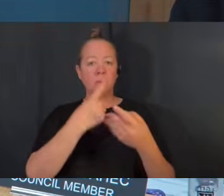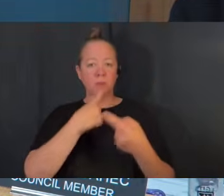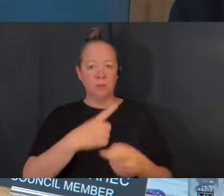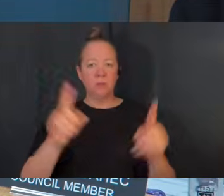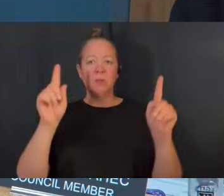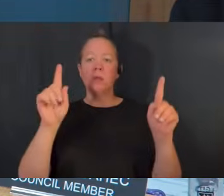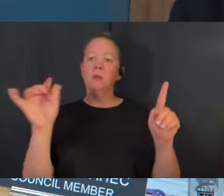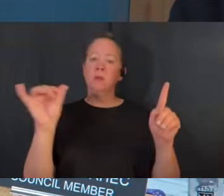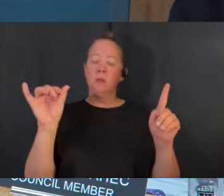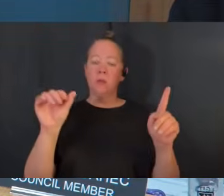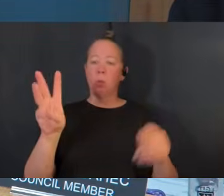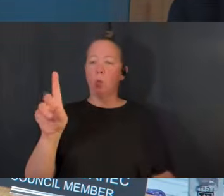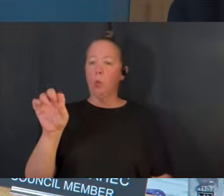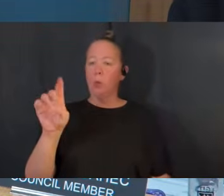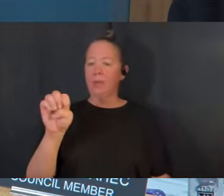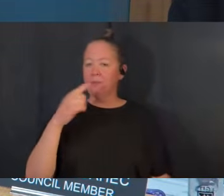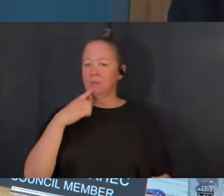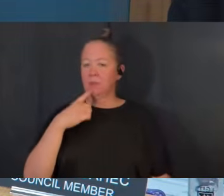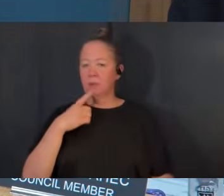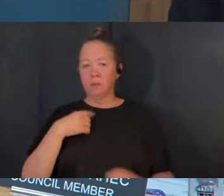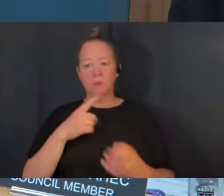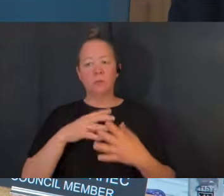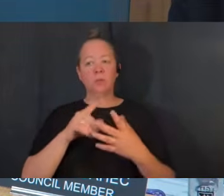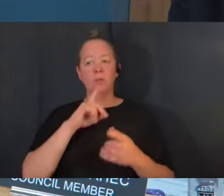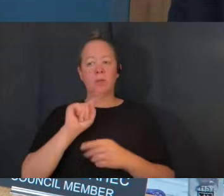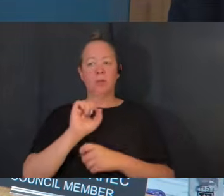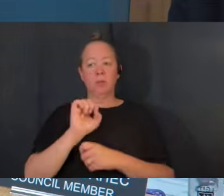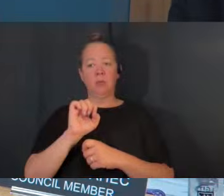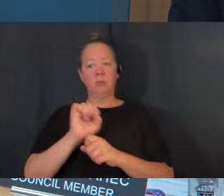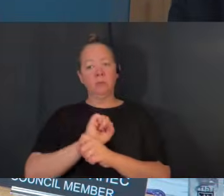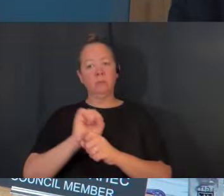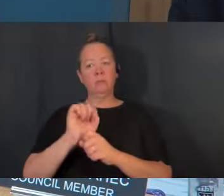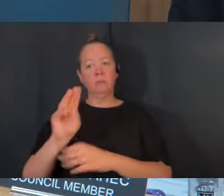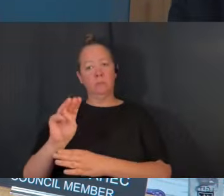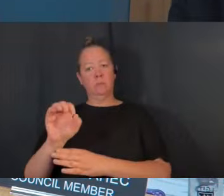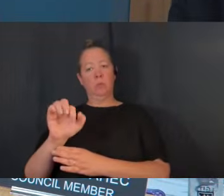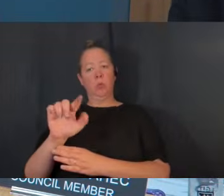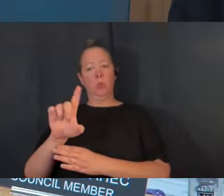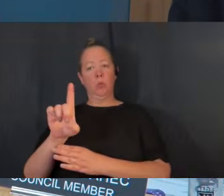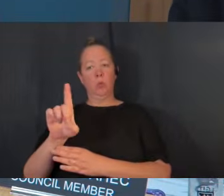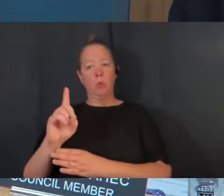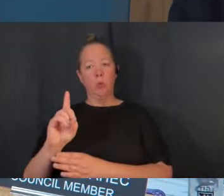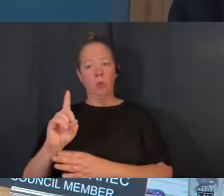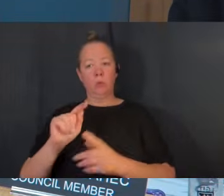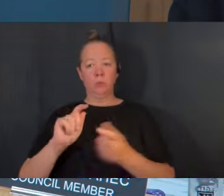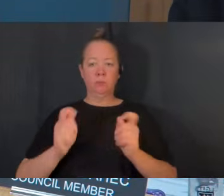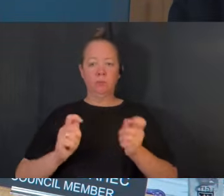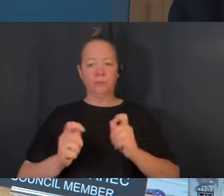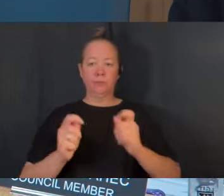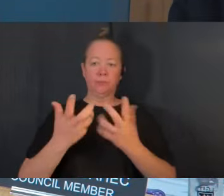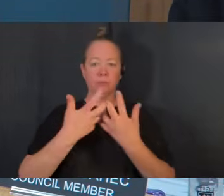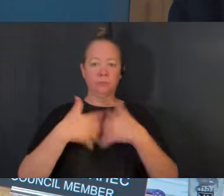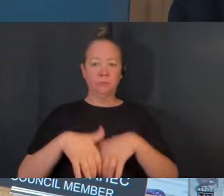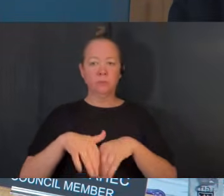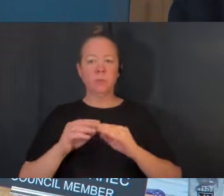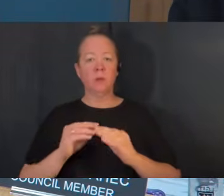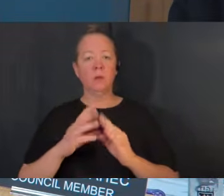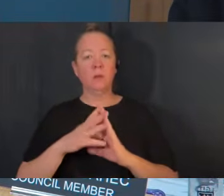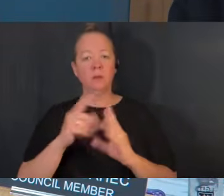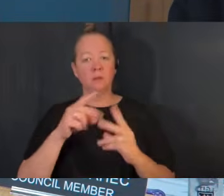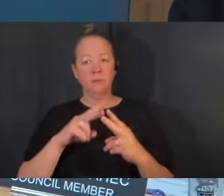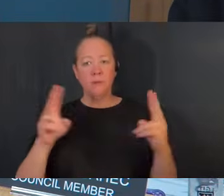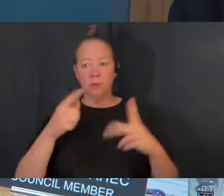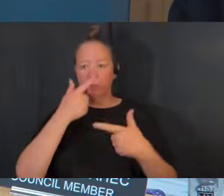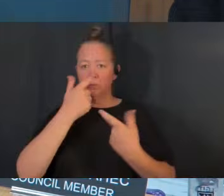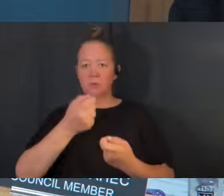as part of the community. And I think that is very much in the interest of the town long